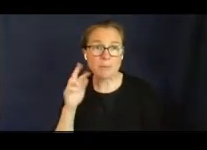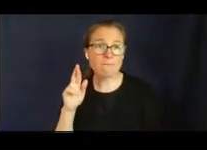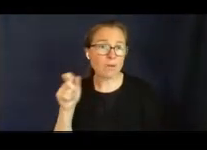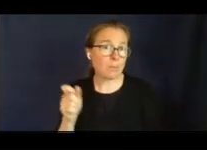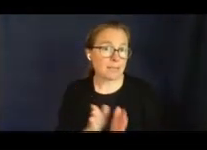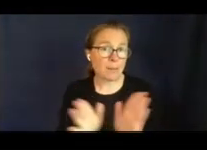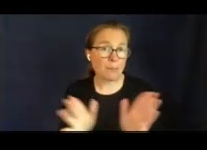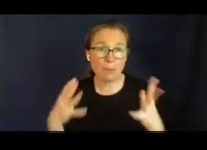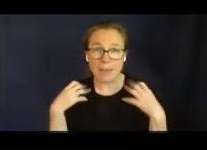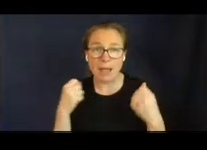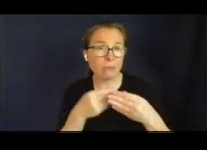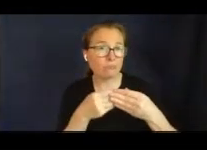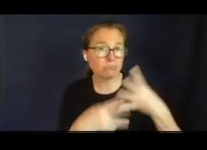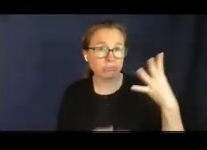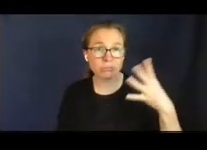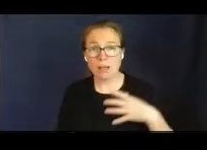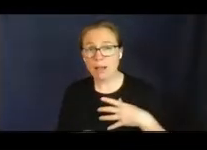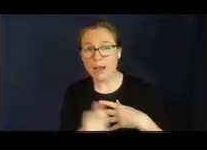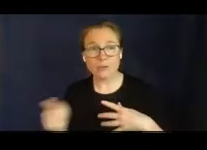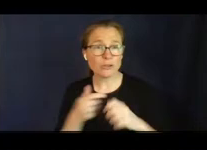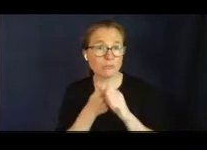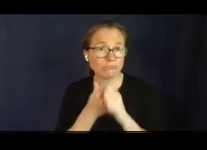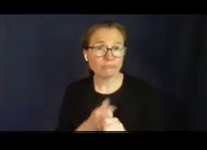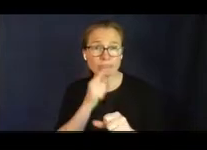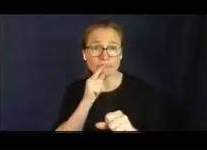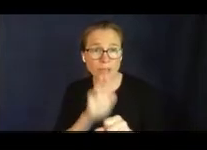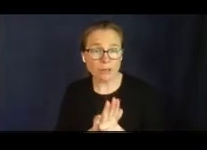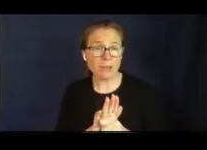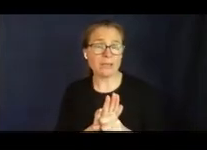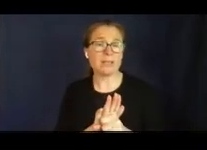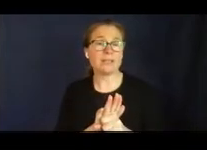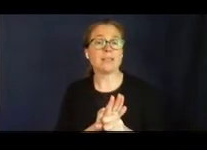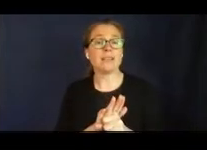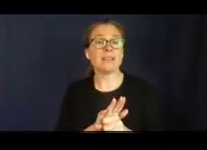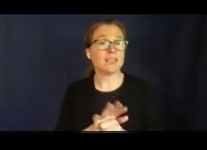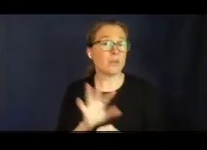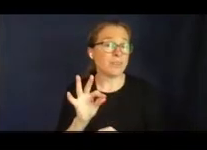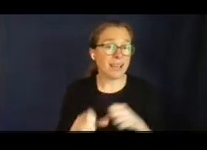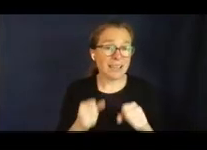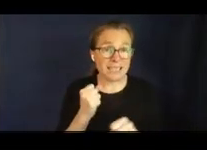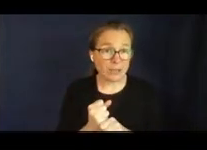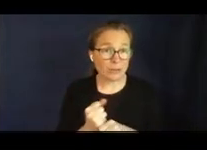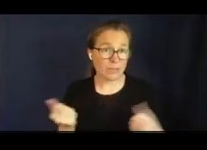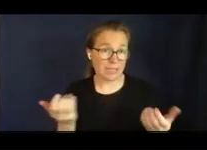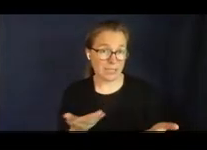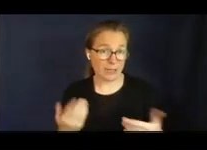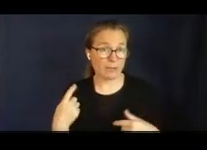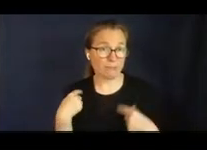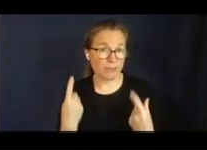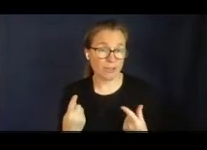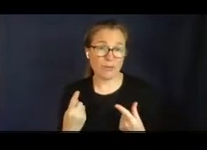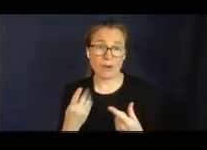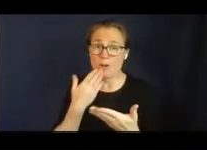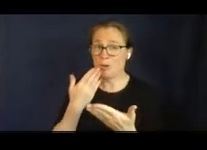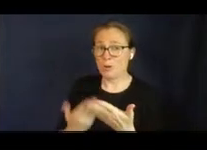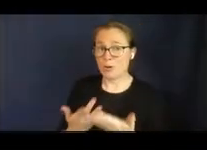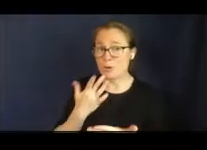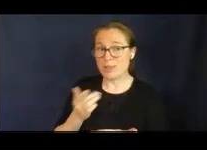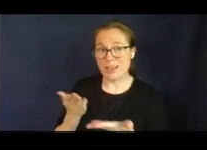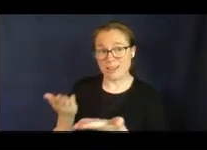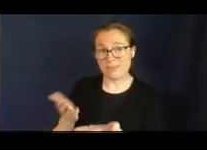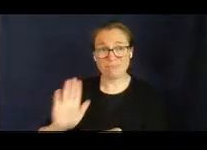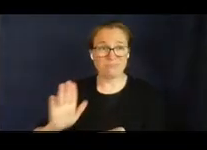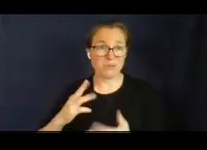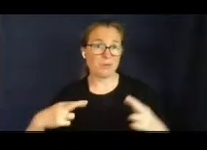and other healthcare professional programs and initiatives for more than 9 years of service. We wish her all the best in retirement, and I'd